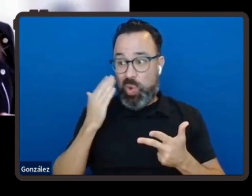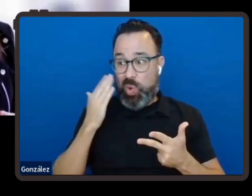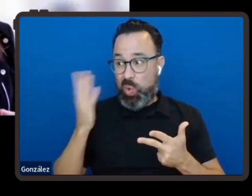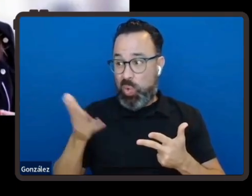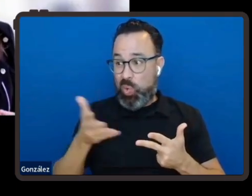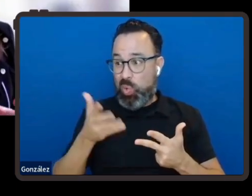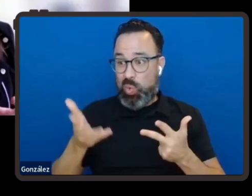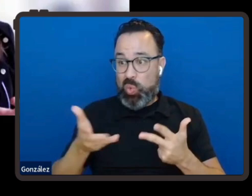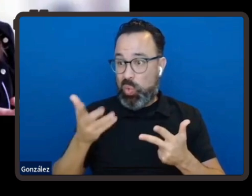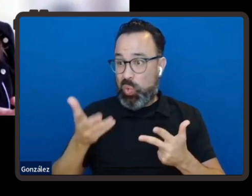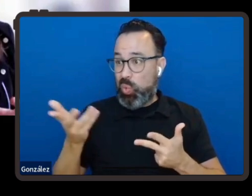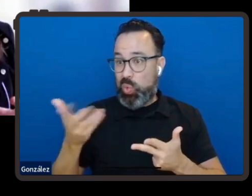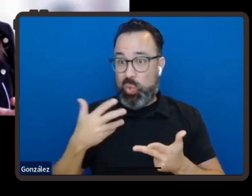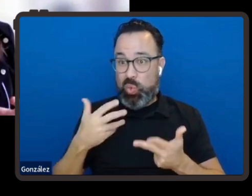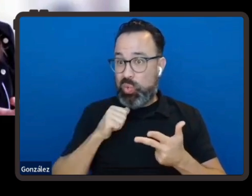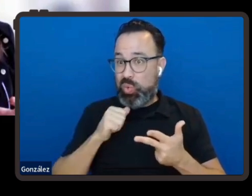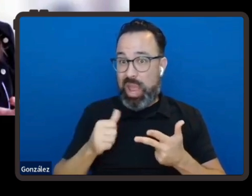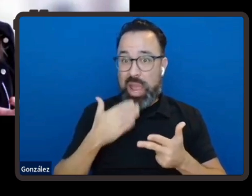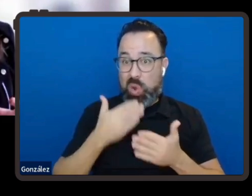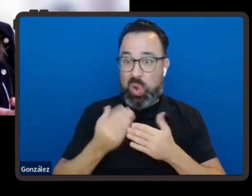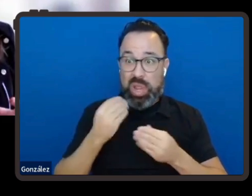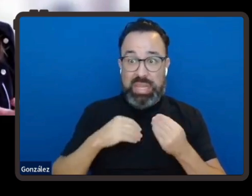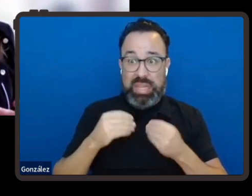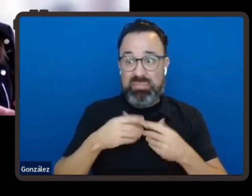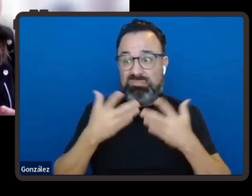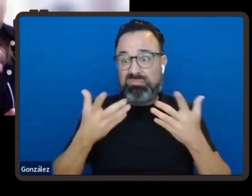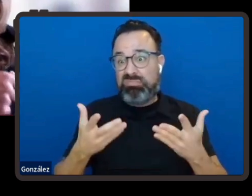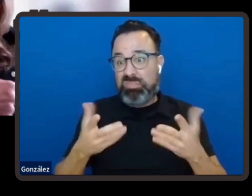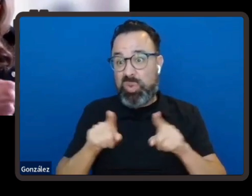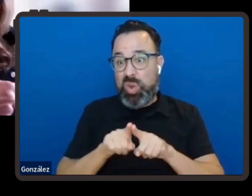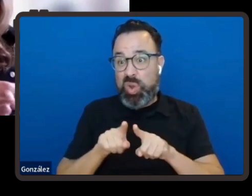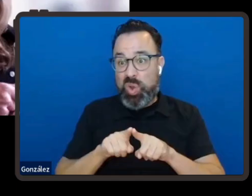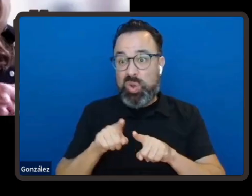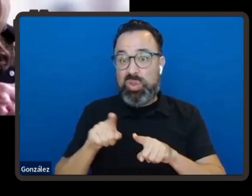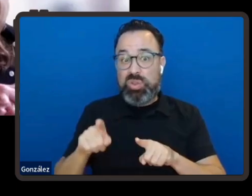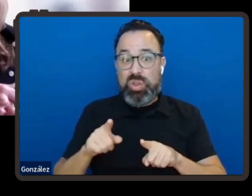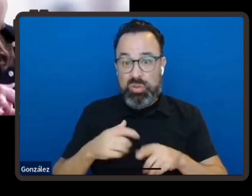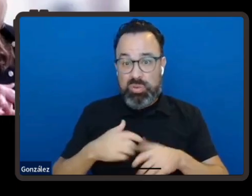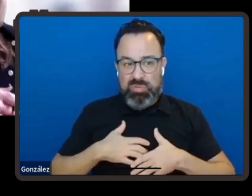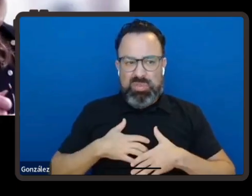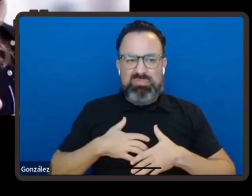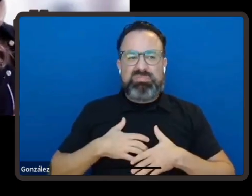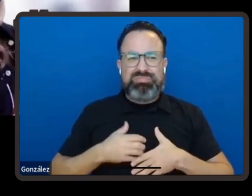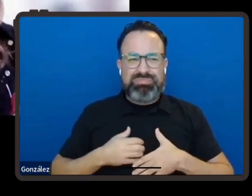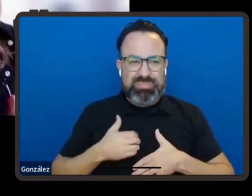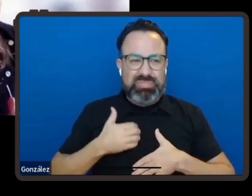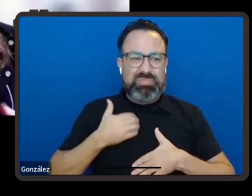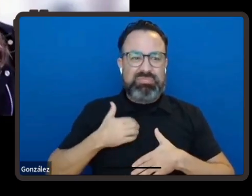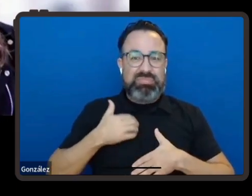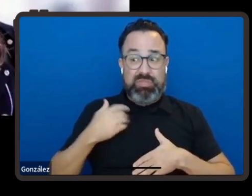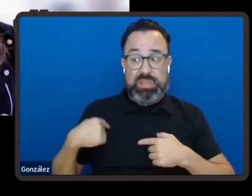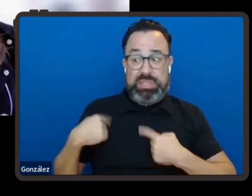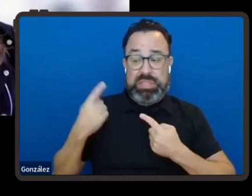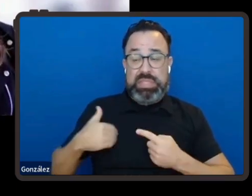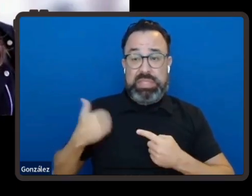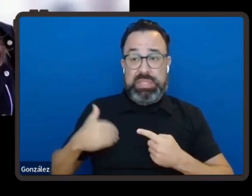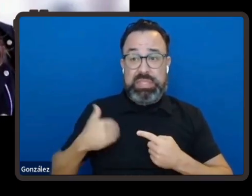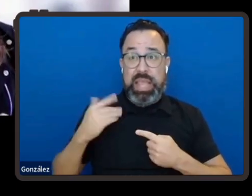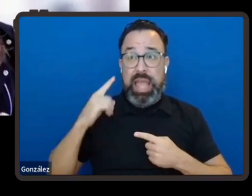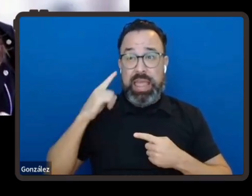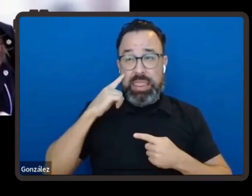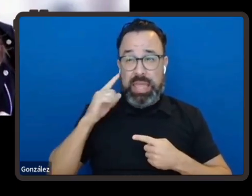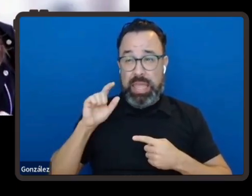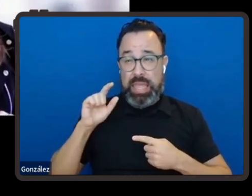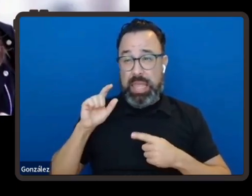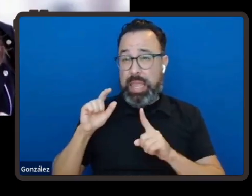you're eating, and you're also have had reflux as an infant. I think if you've had gut stuff